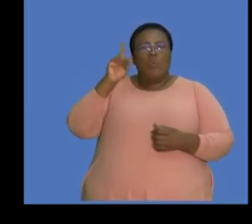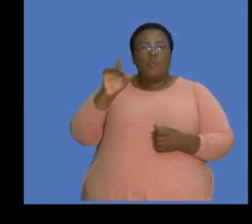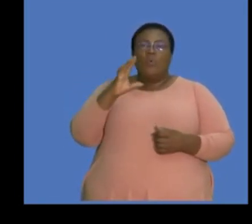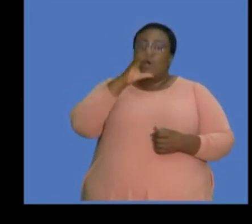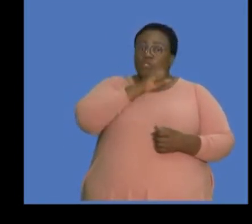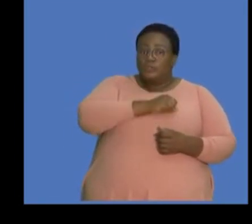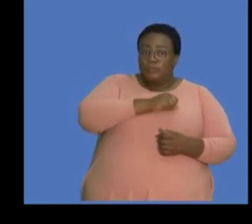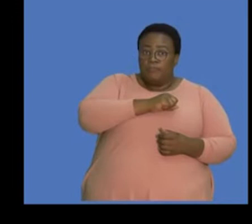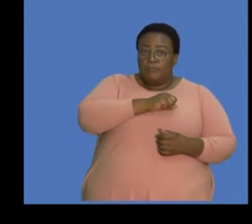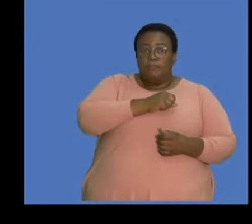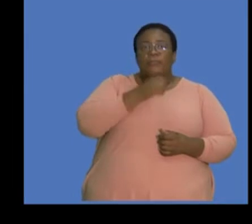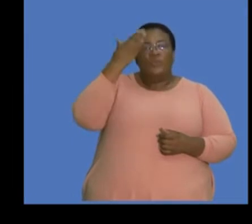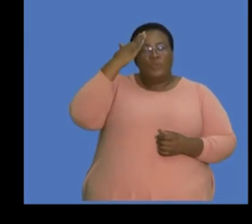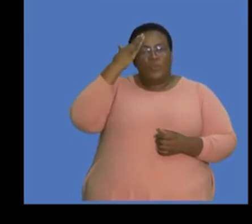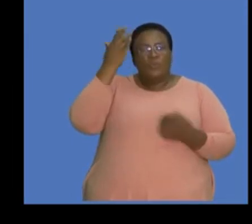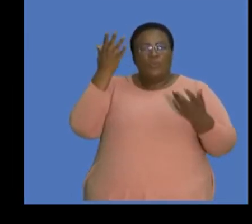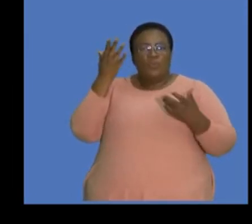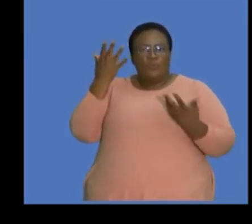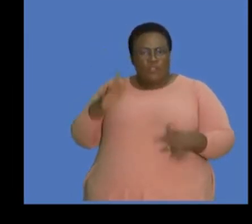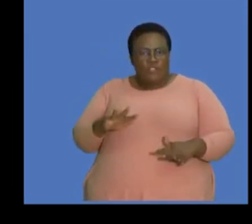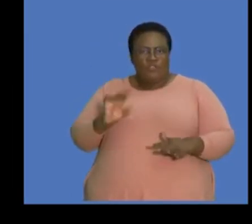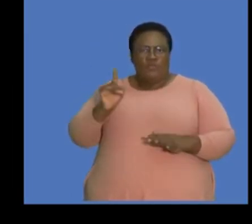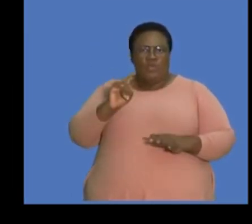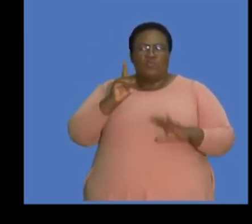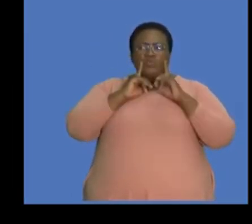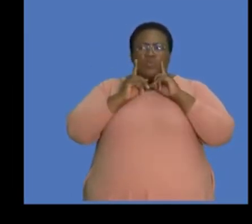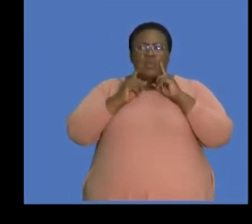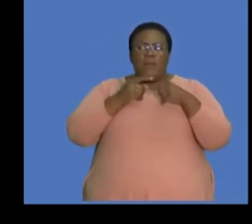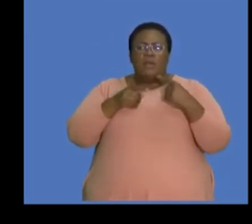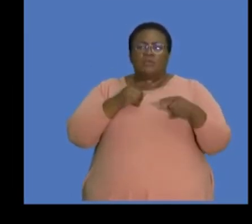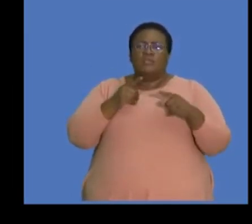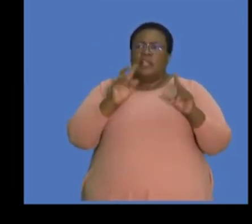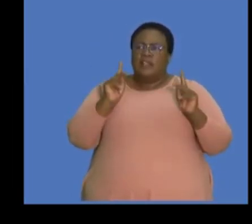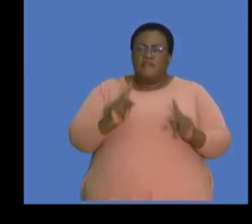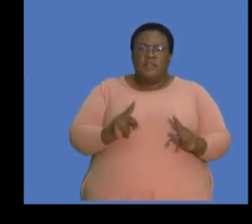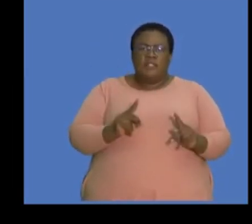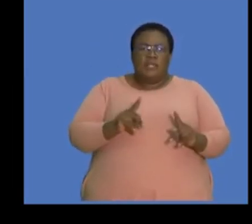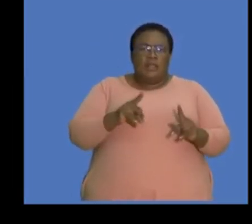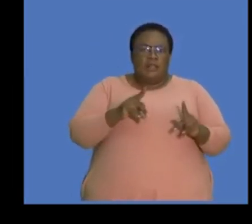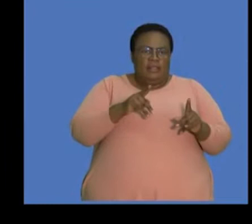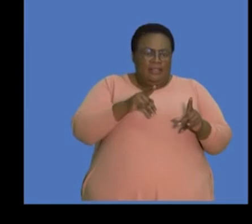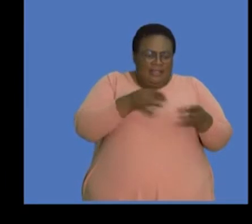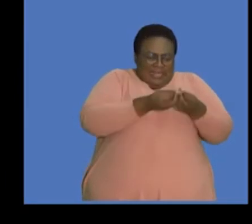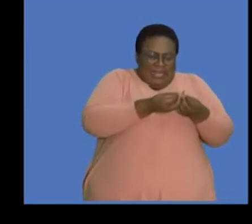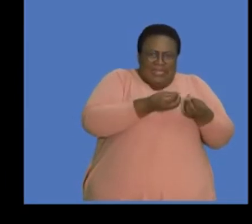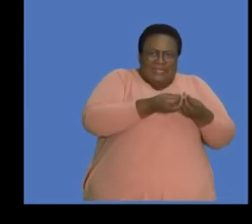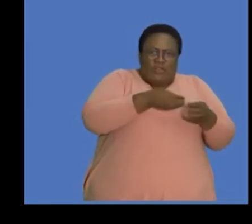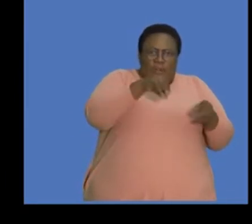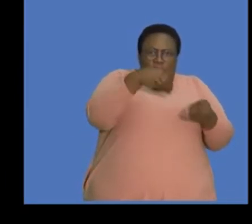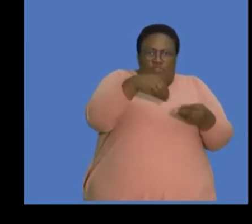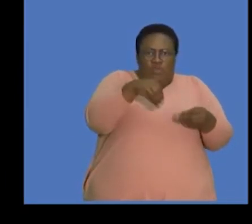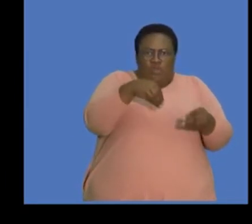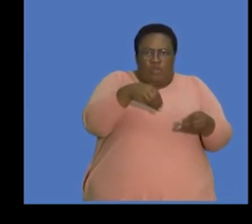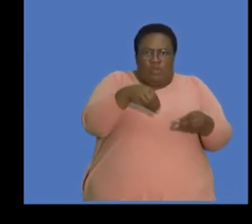of what exactly we already know, is that we talk about the physical properties of materials in terms of